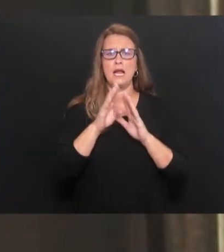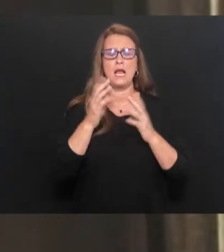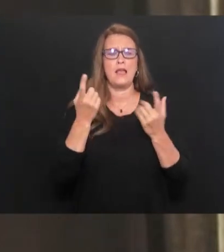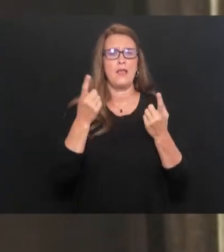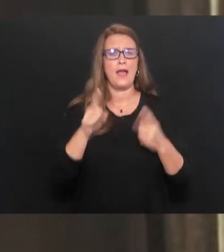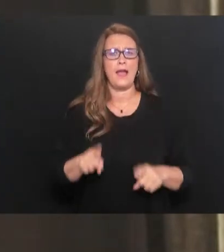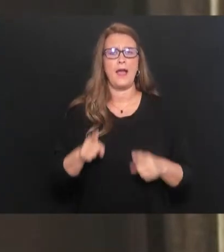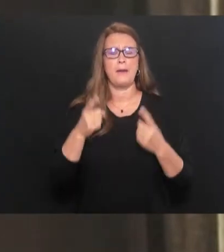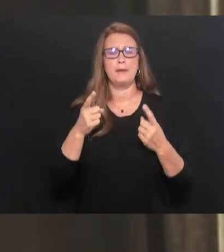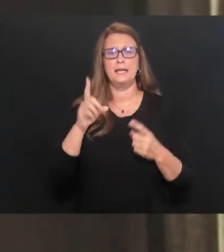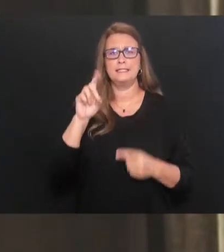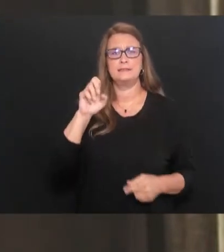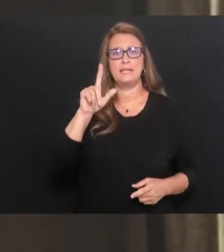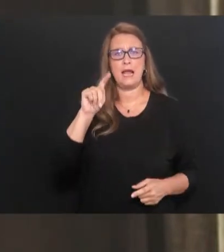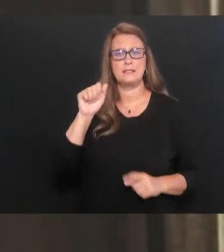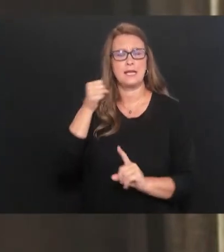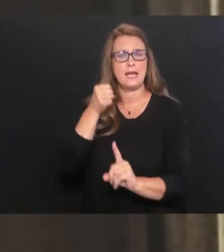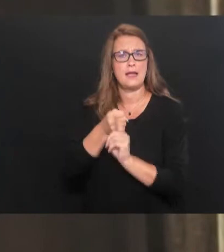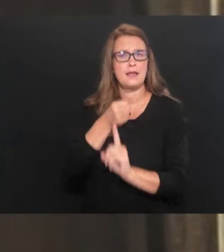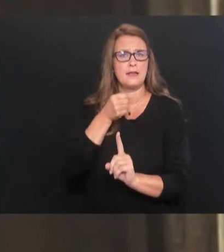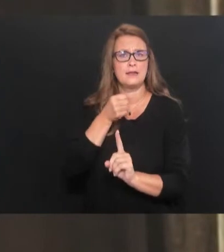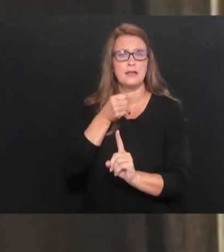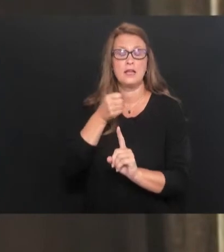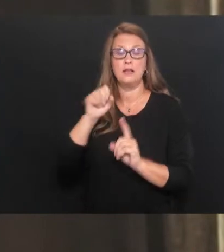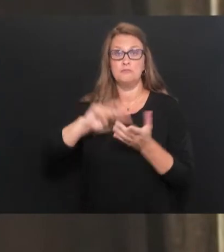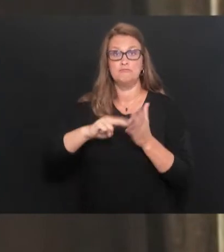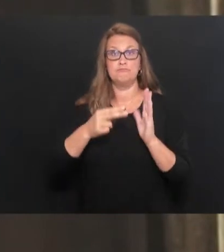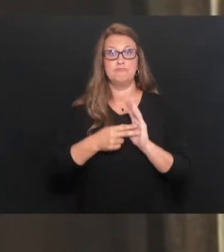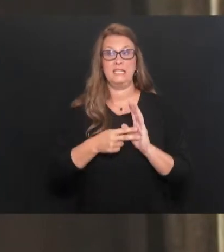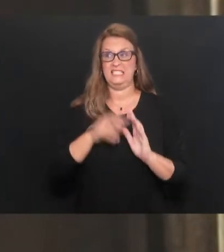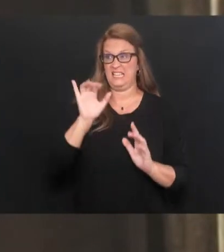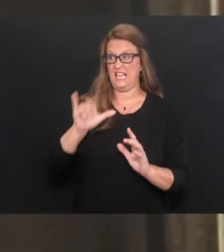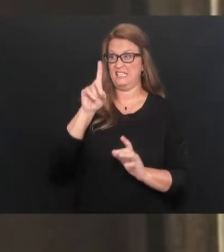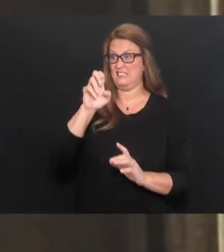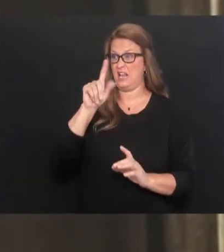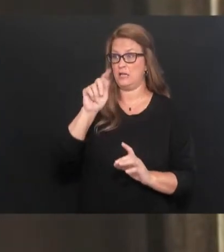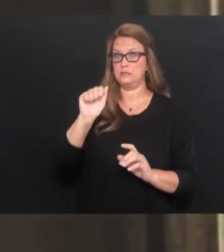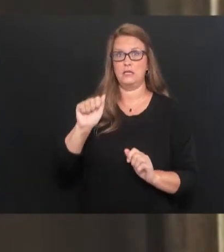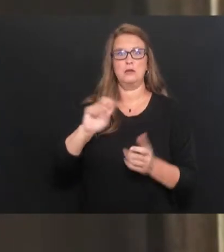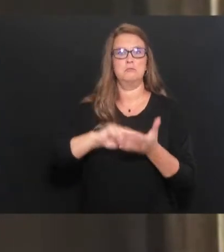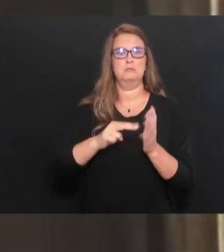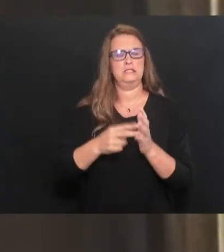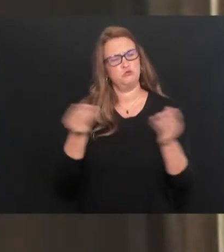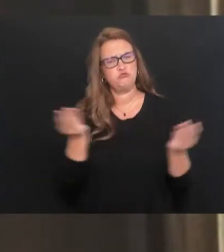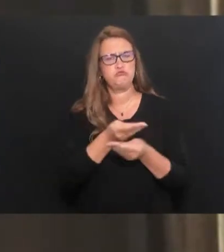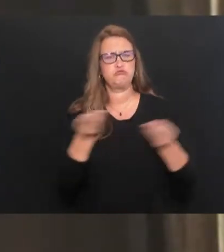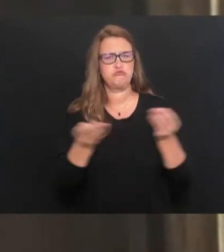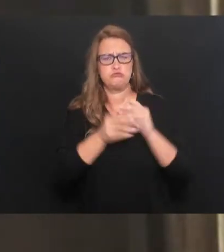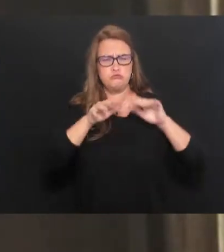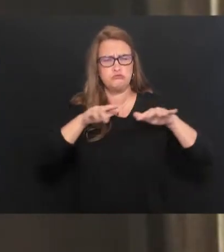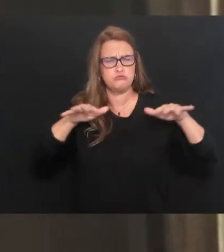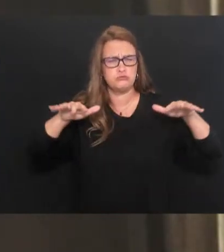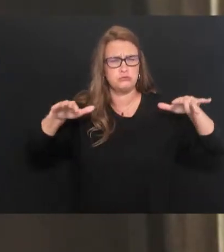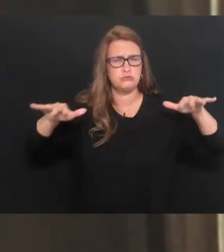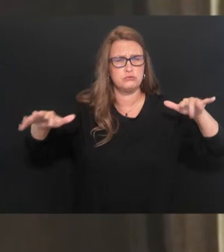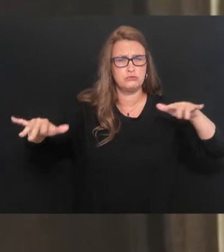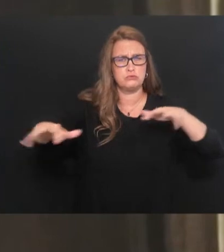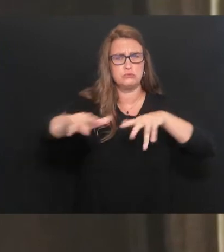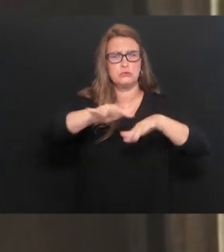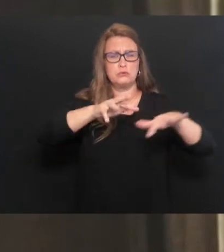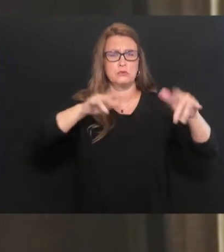generated by the Delta variant, because the Delta variant is much more highly infectious and was spread to